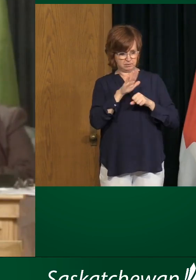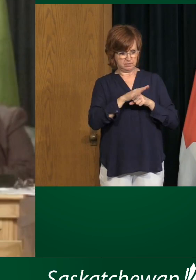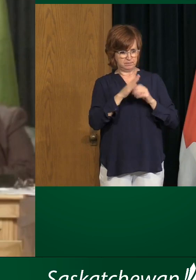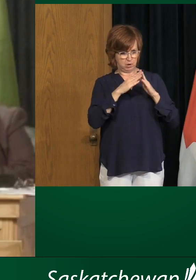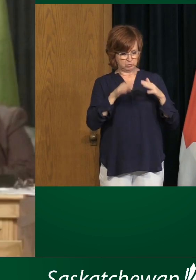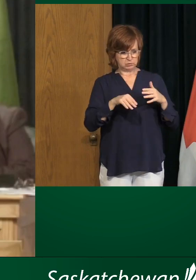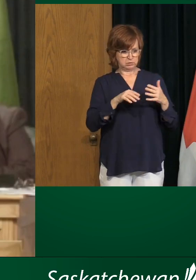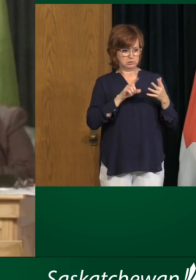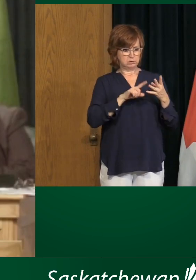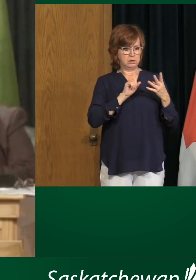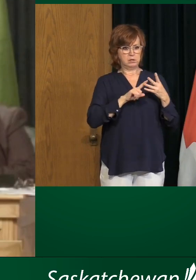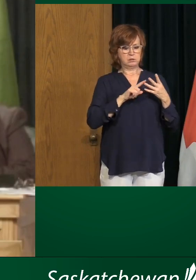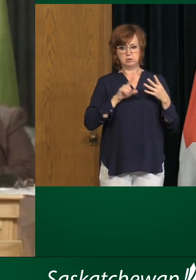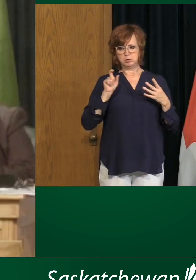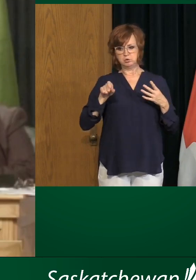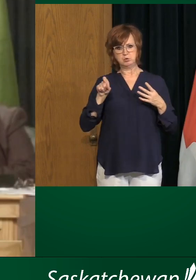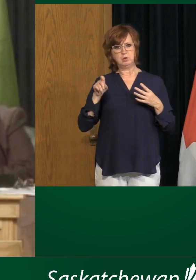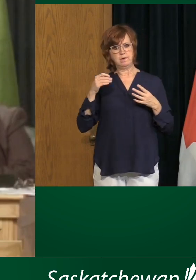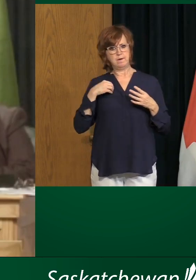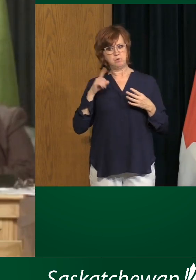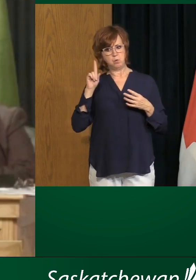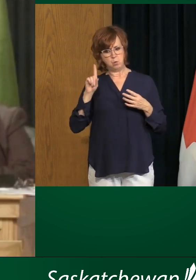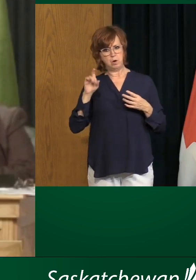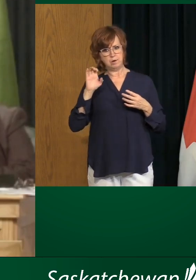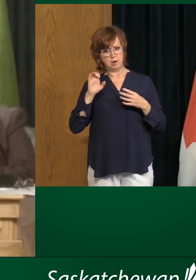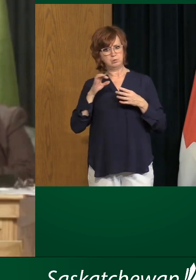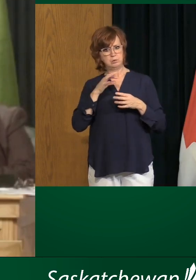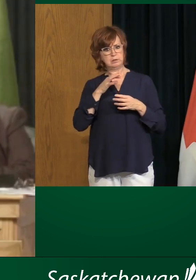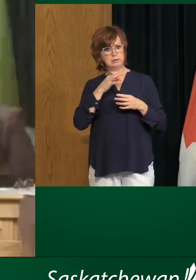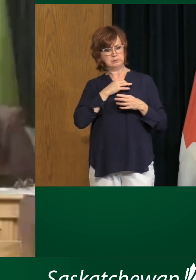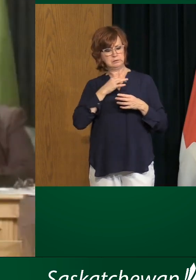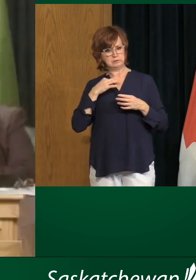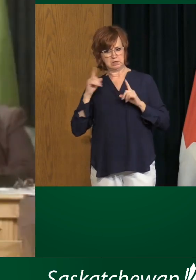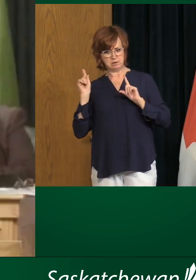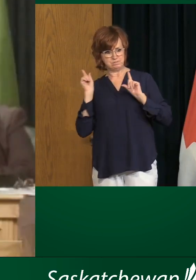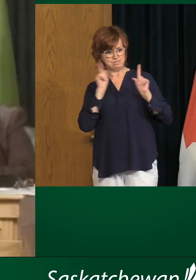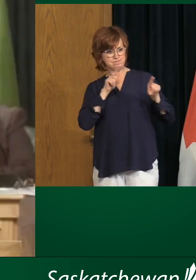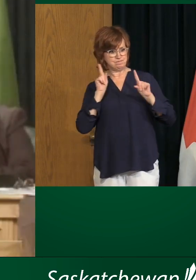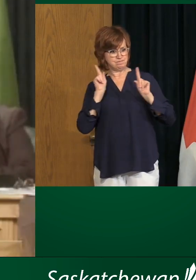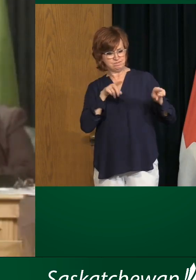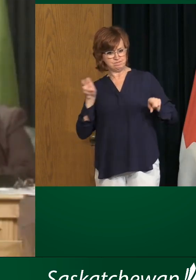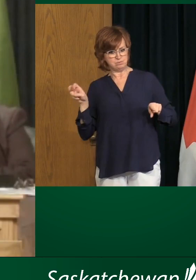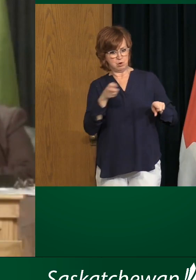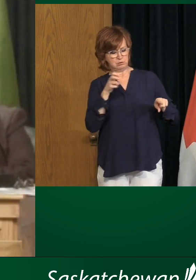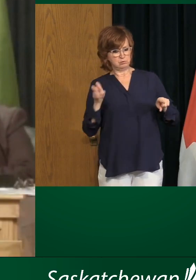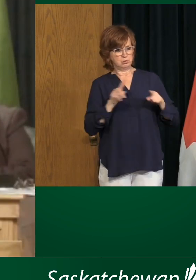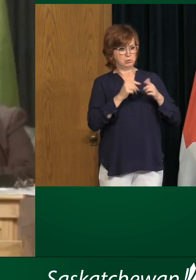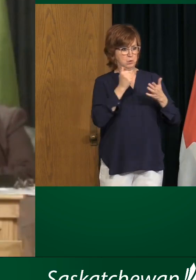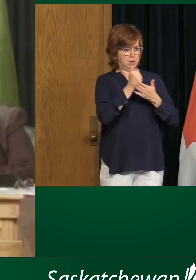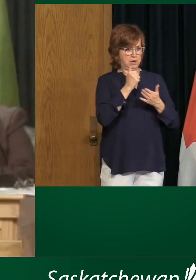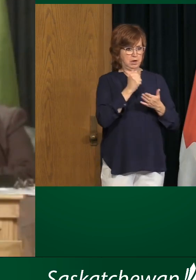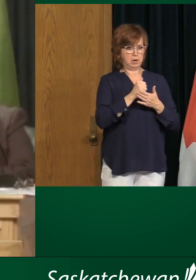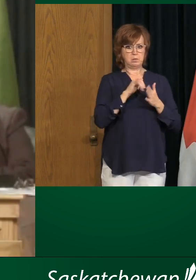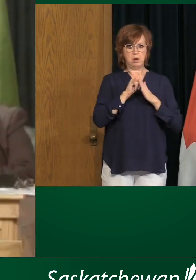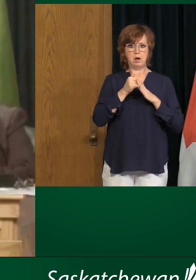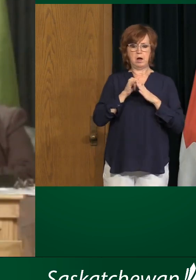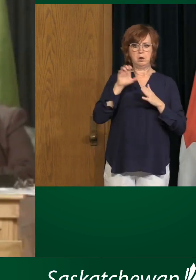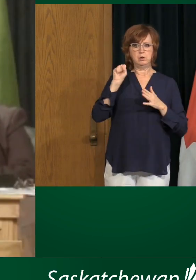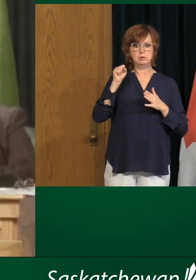SHA responding to the more pressure that's going to put on the system up there?